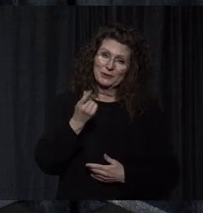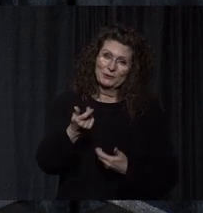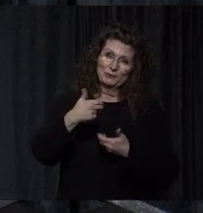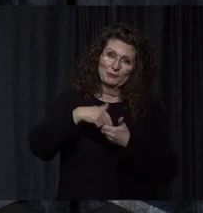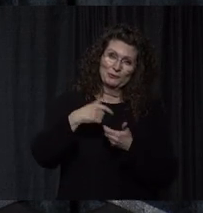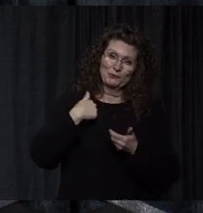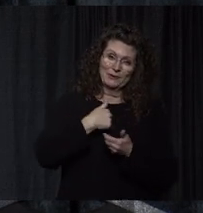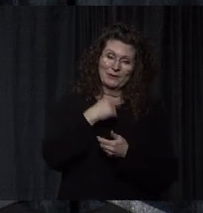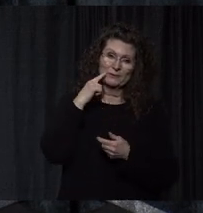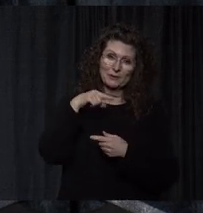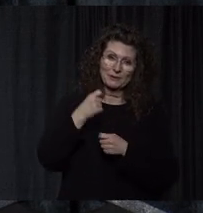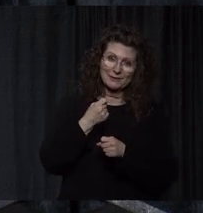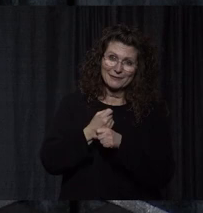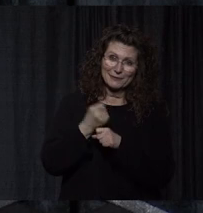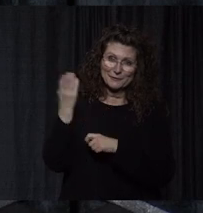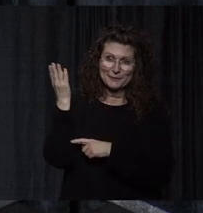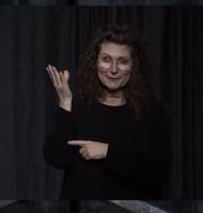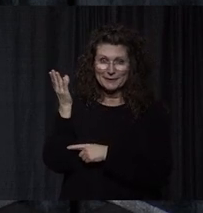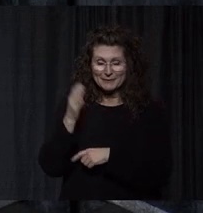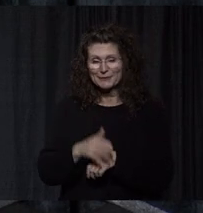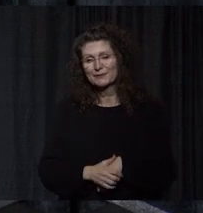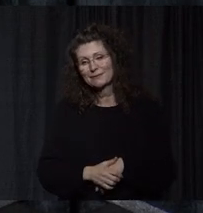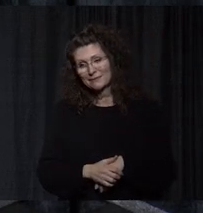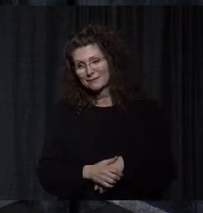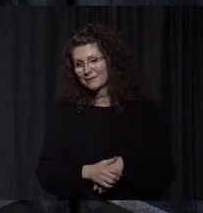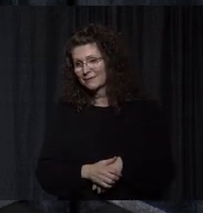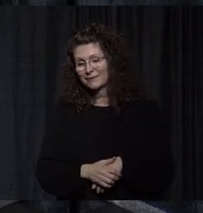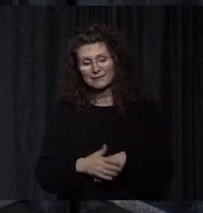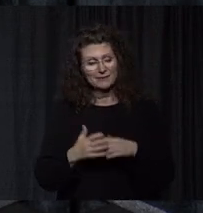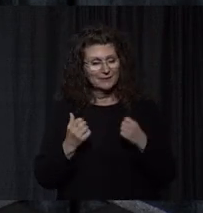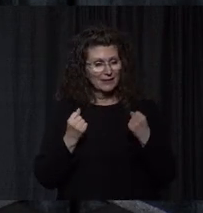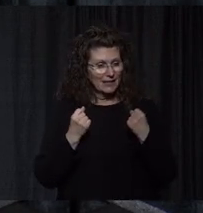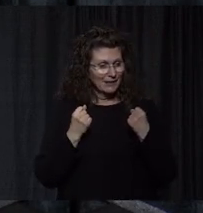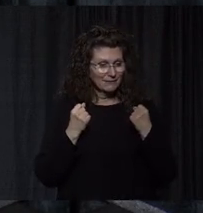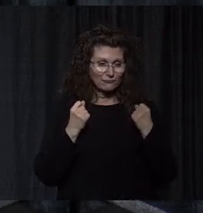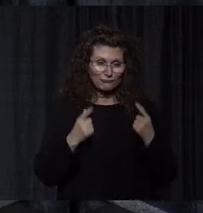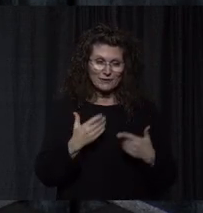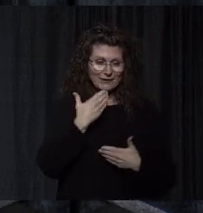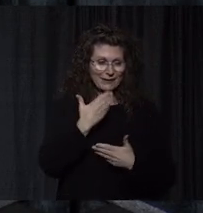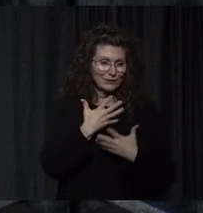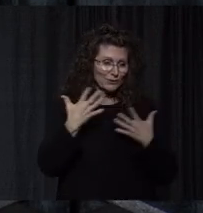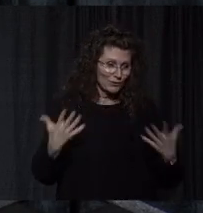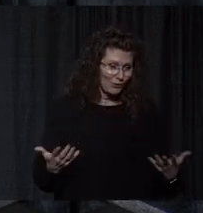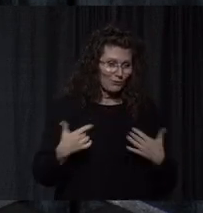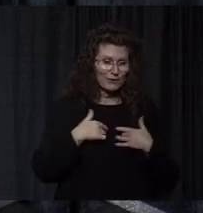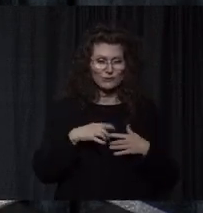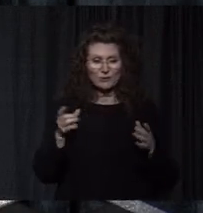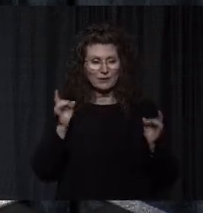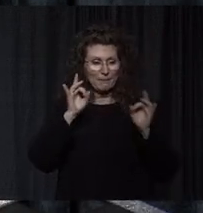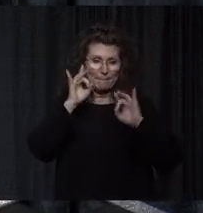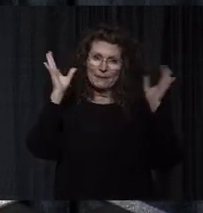hope you enjoyed Leading in the Tension, Conundrums of Invisibility for Black Women Leaders. Good night, everyone.